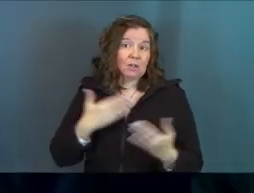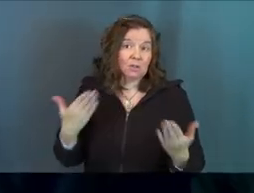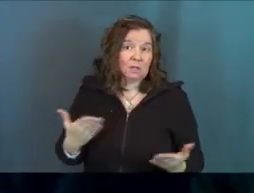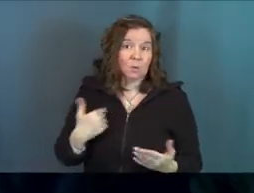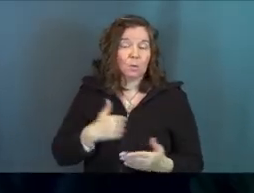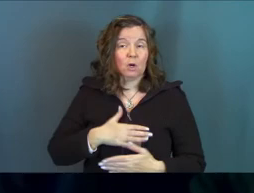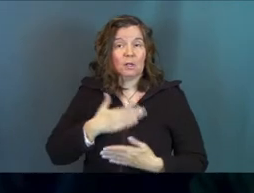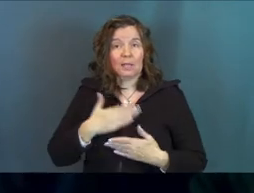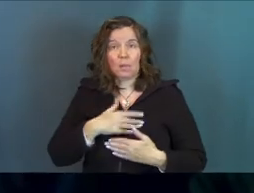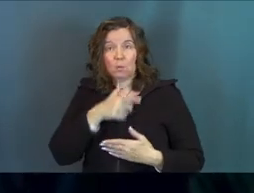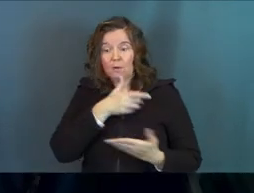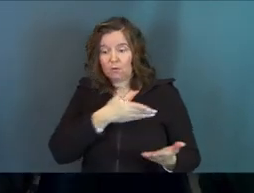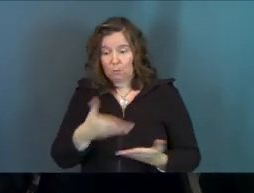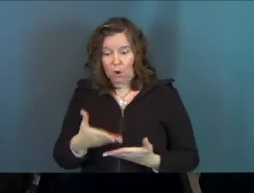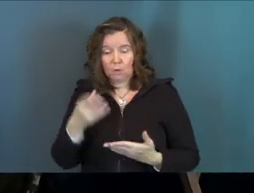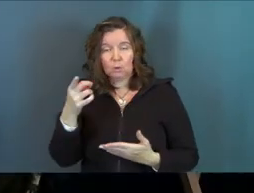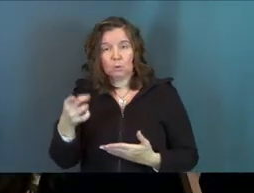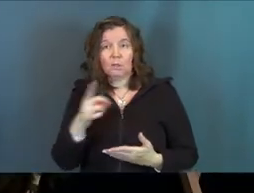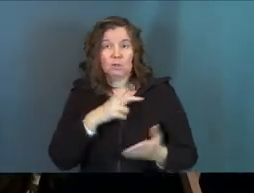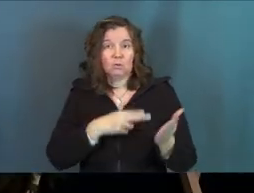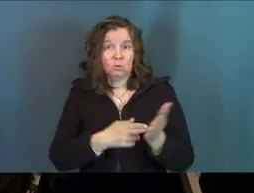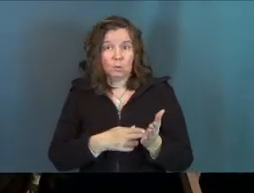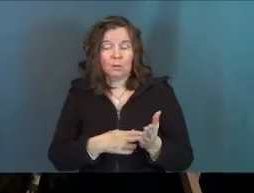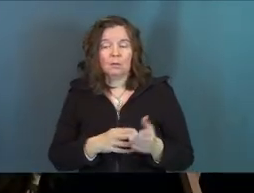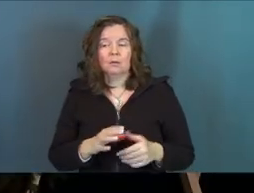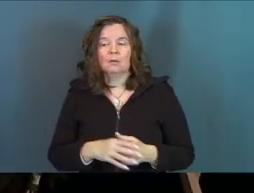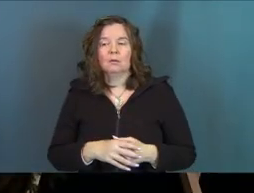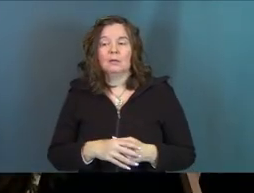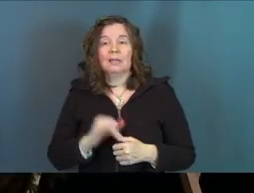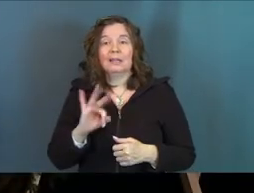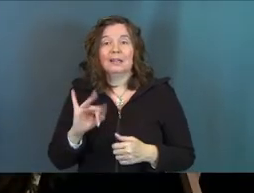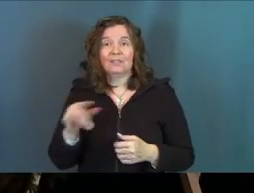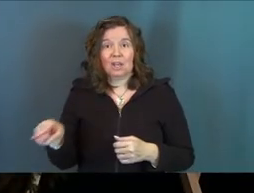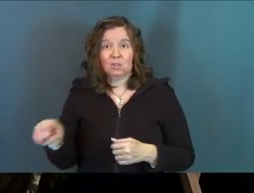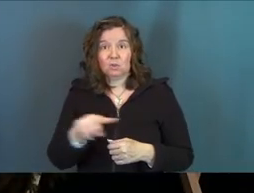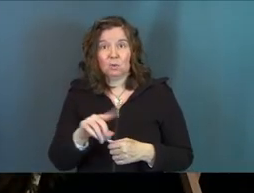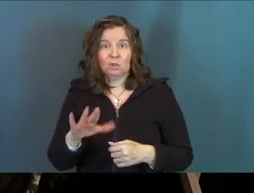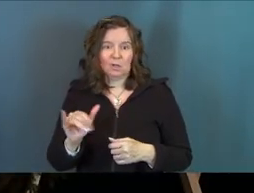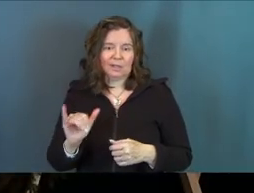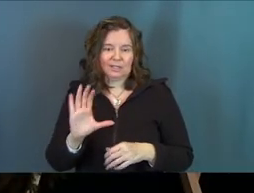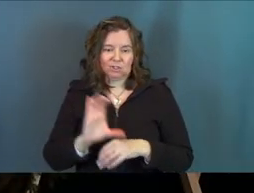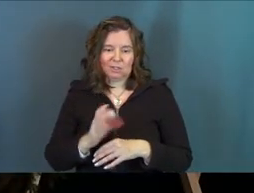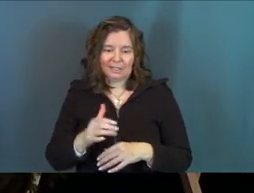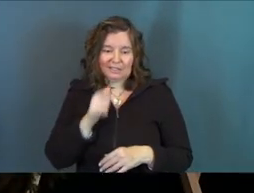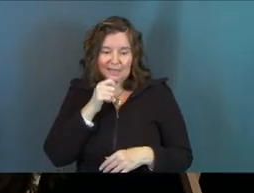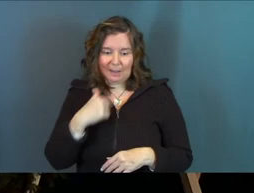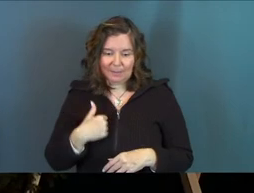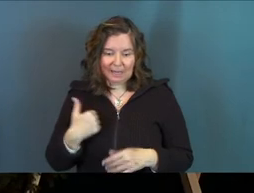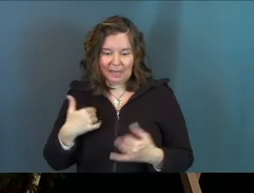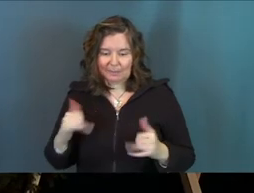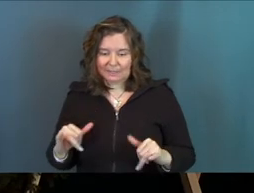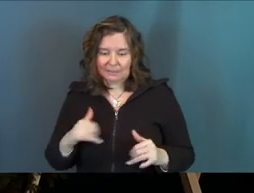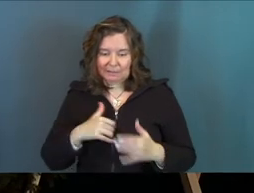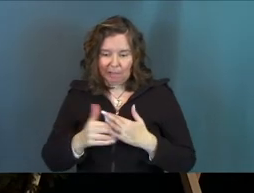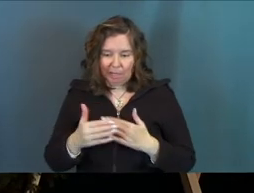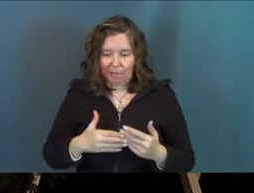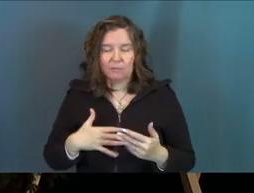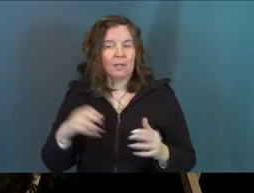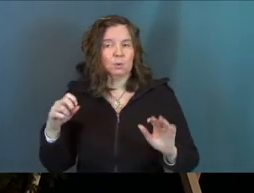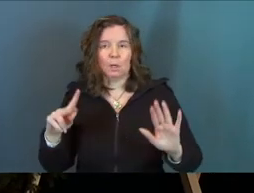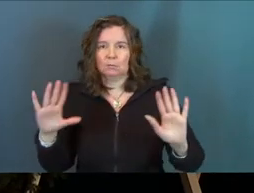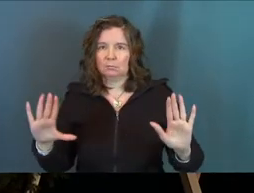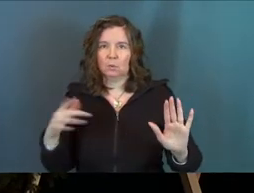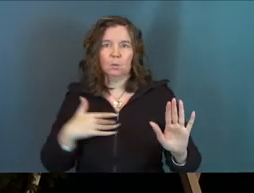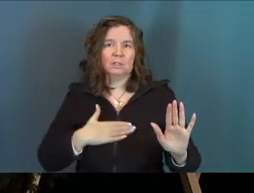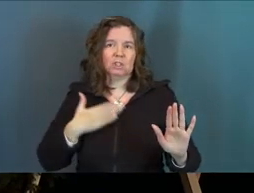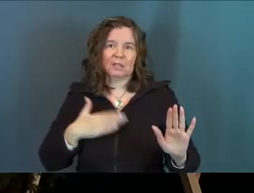okay? We're glad that whoever brought you. That's the truth. And if that's you, and you're like, this church thing just isn't me, and I'm just still kind of uncomfortable with it, that's okay.